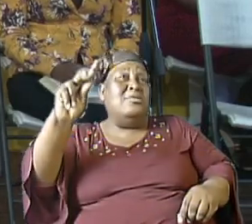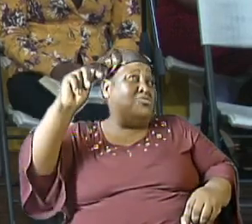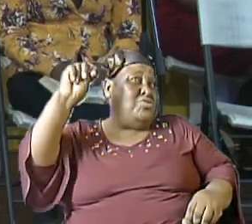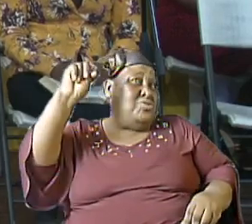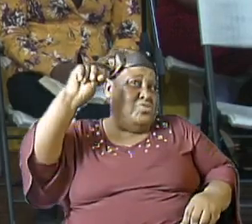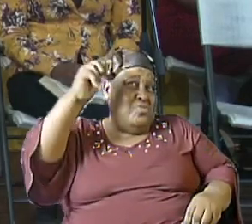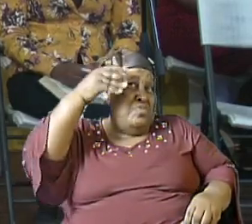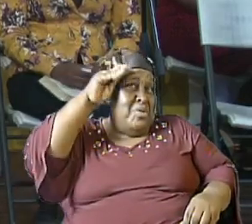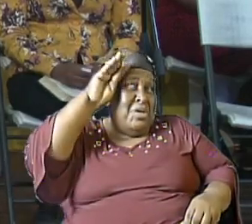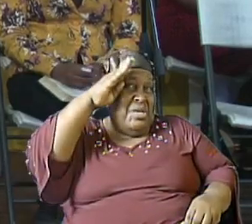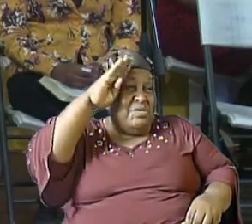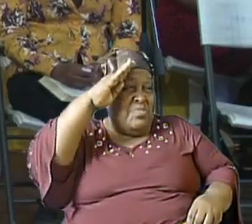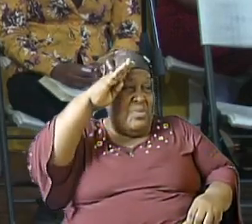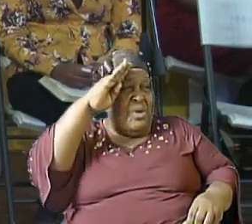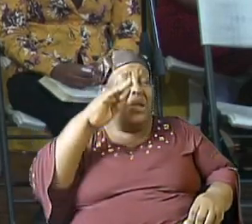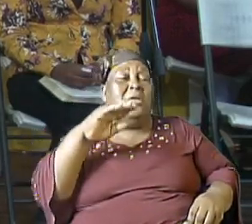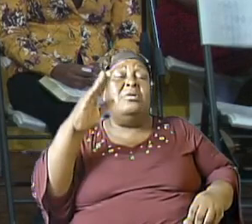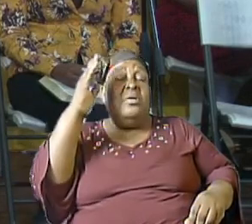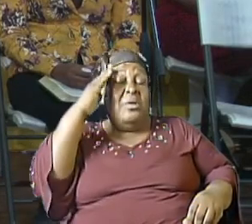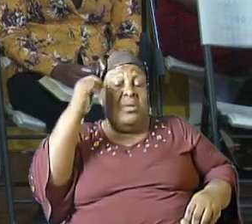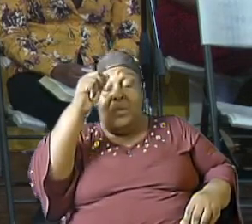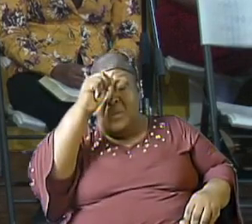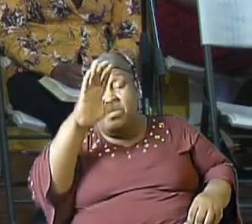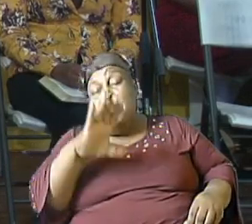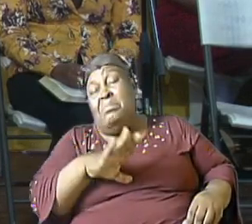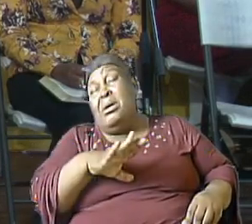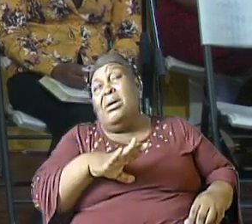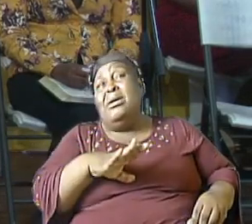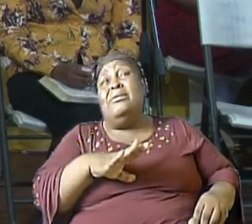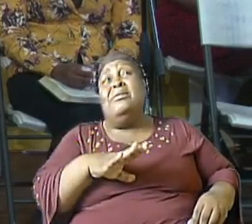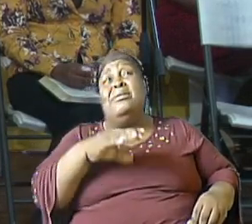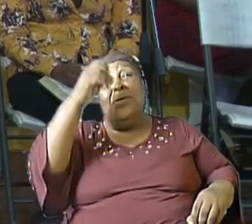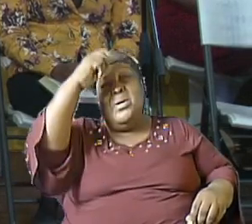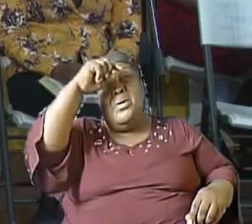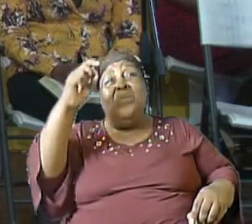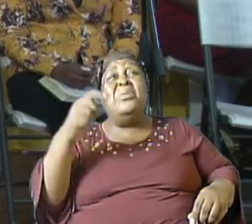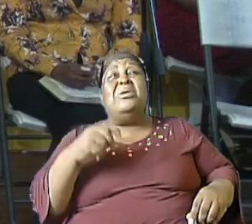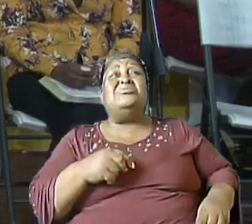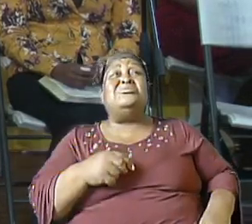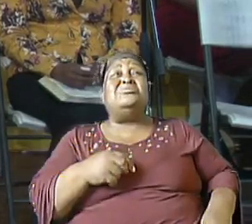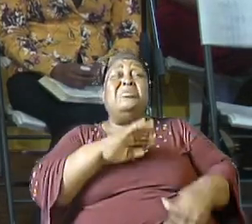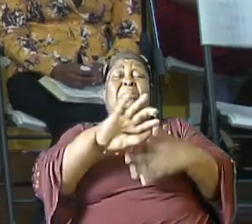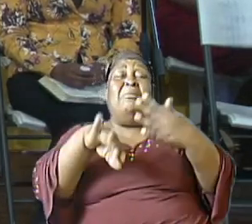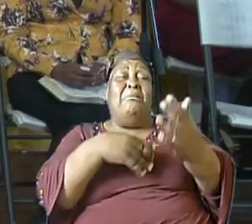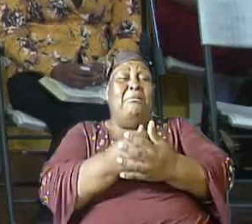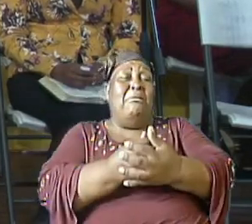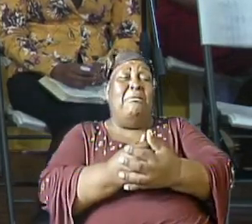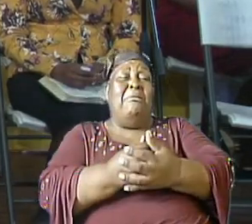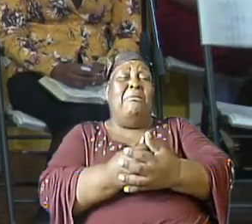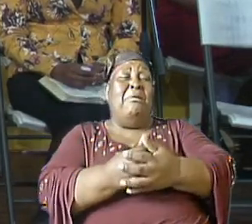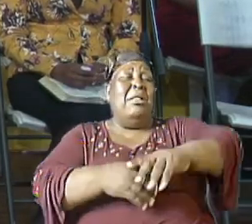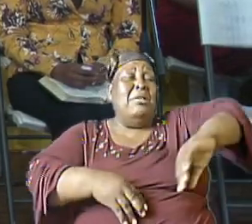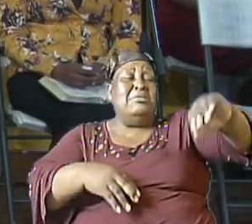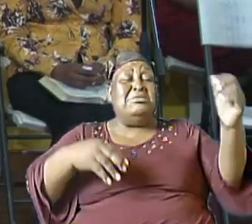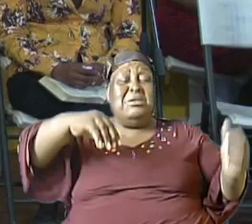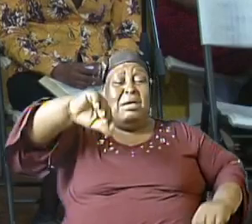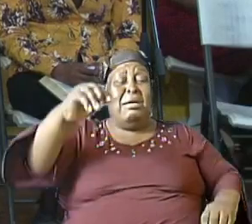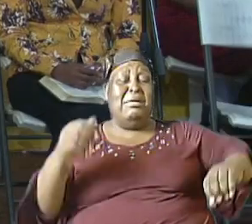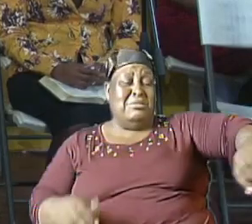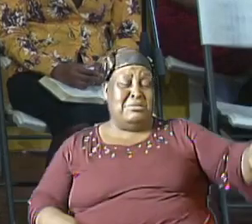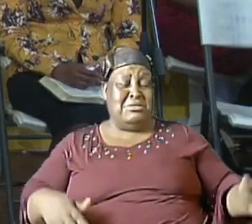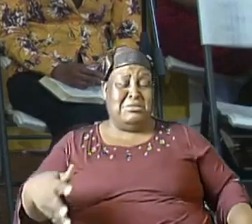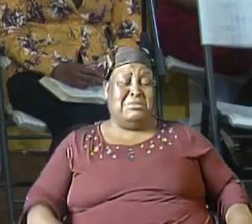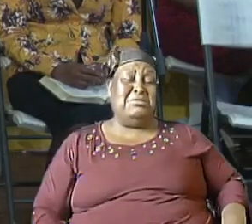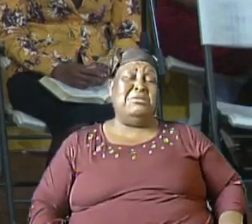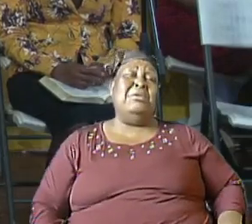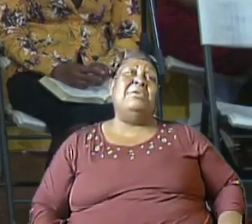his brain. I know the man who wished he had all his limbs. I know